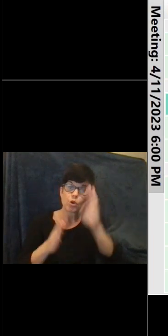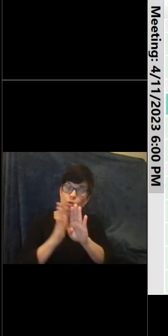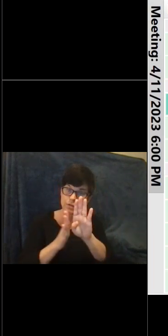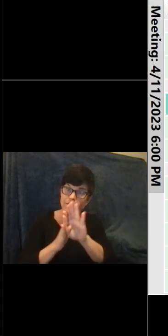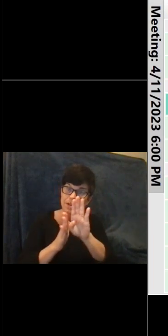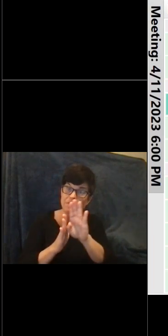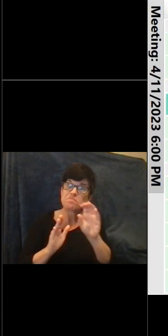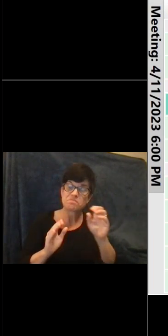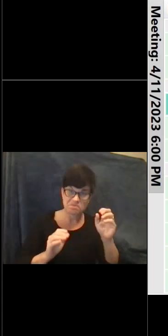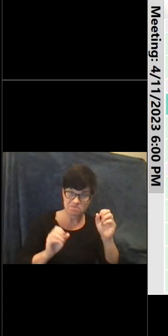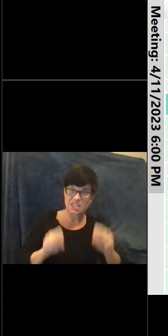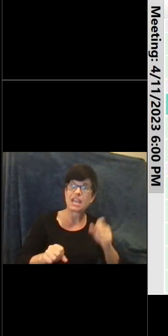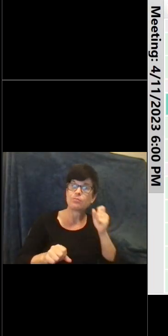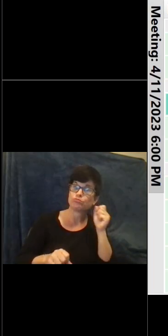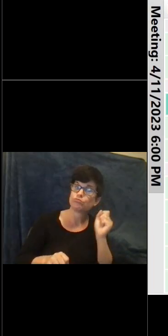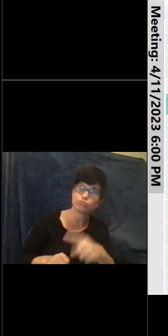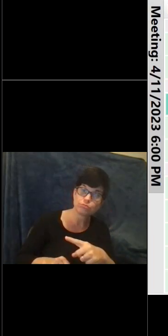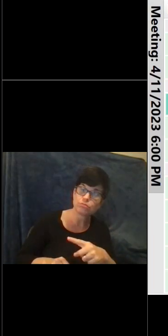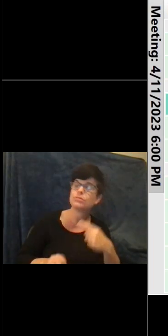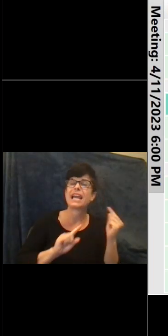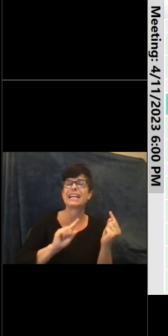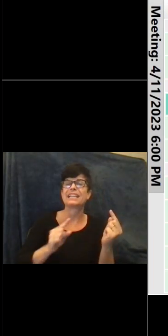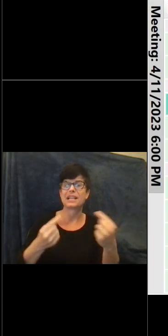Boynton. And I'm here for any questions.